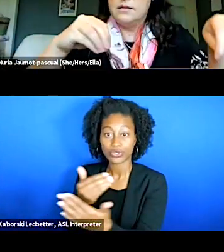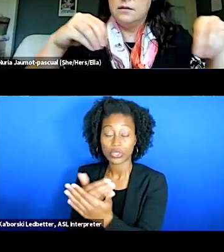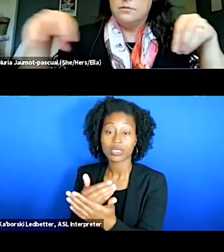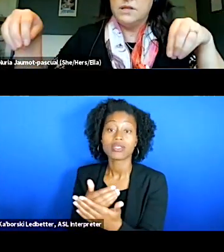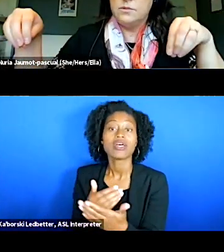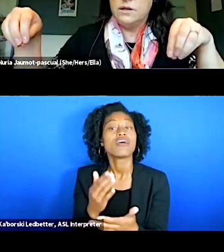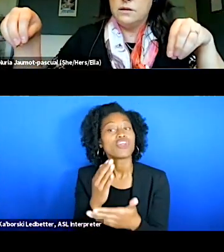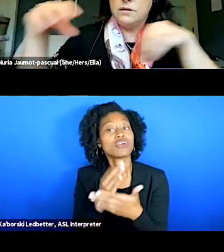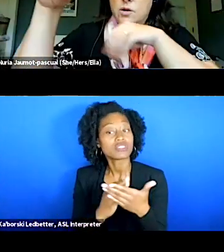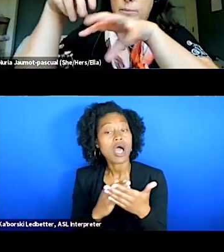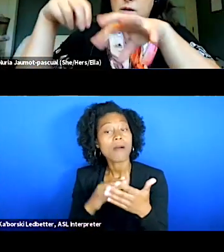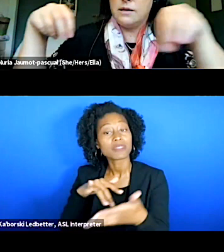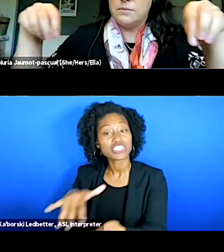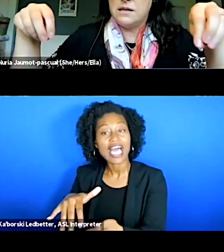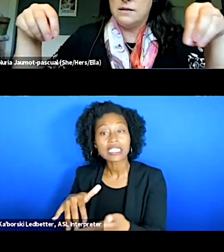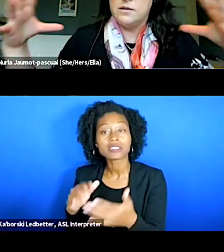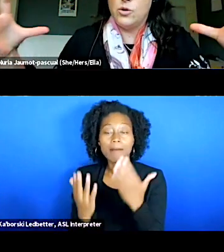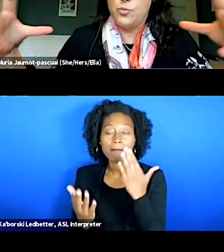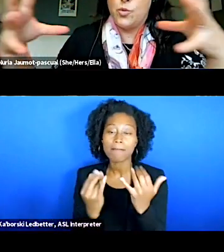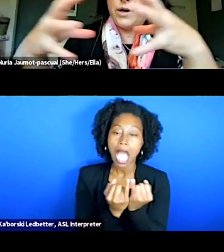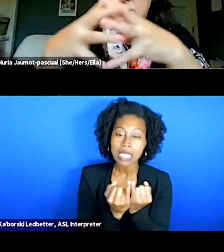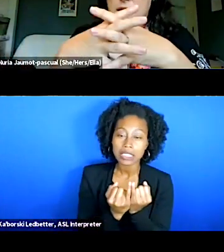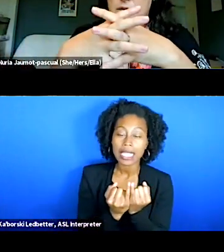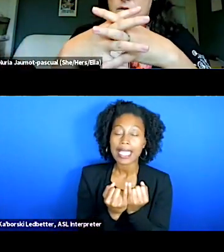isolated between, among themselves, that